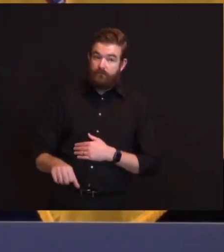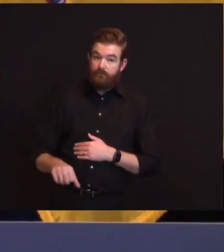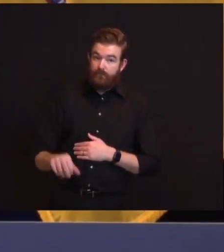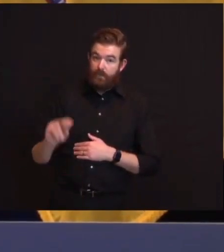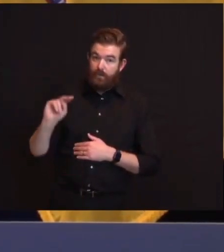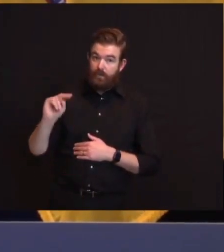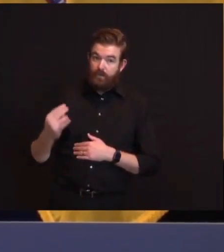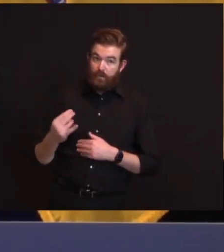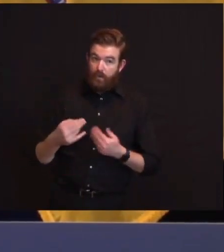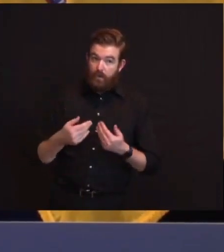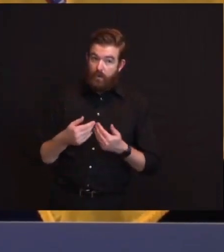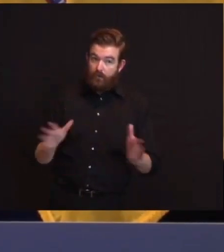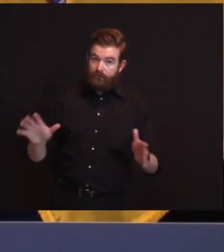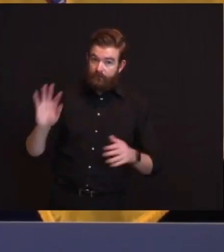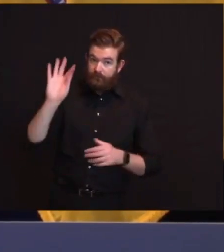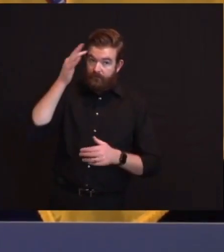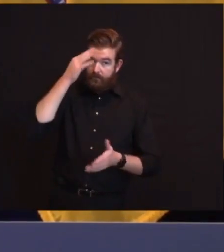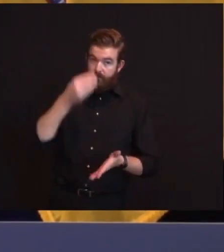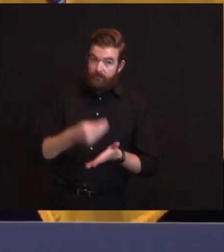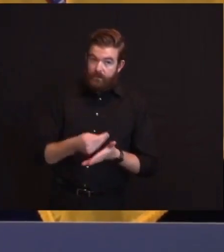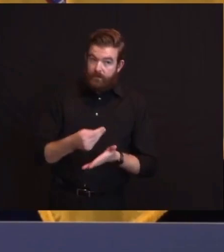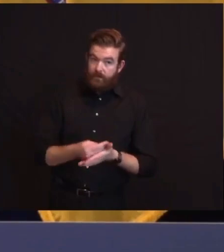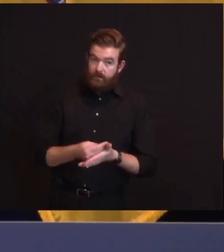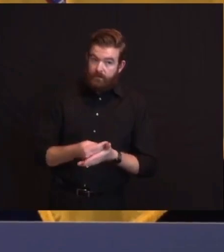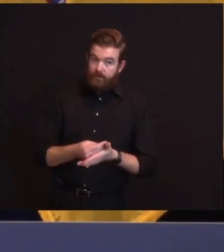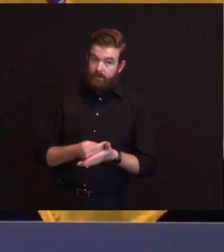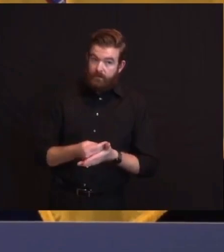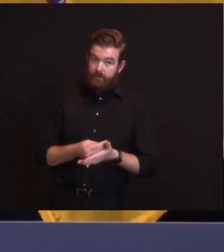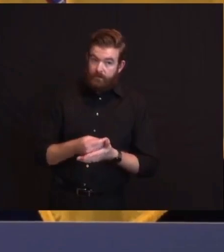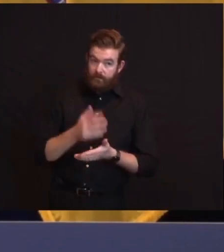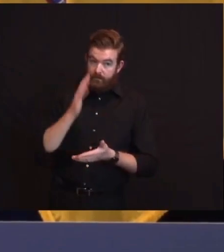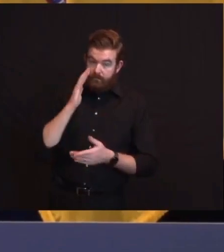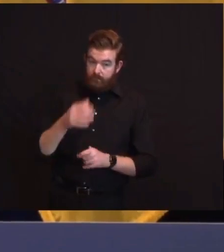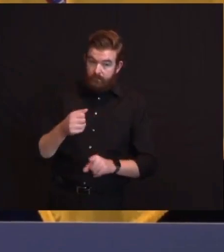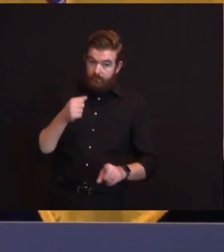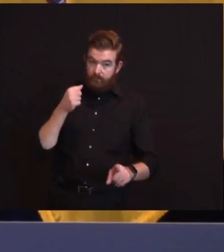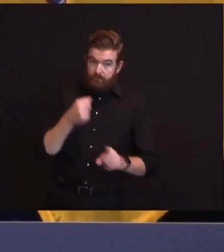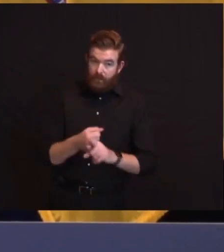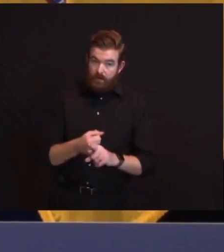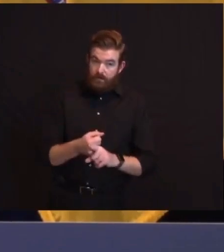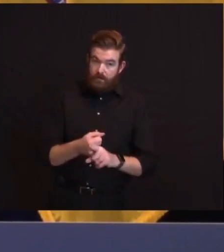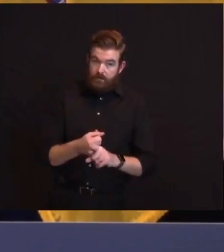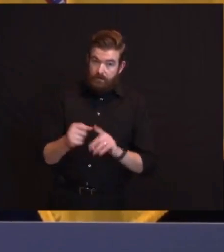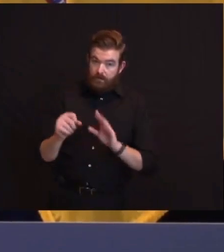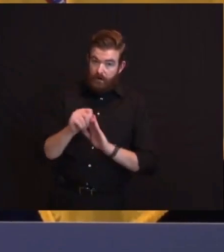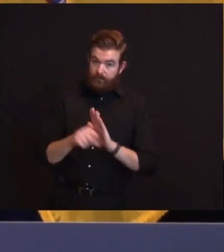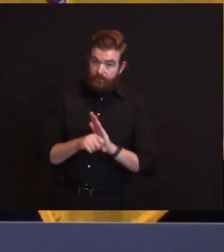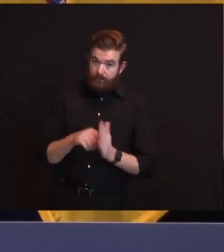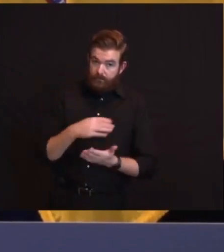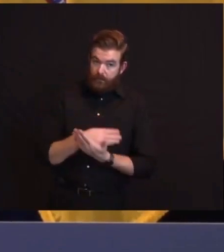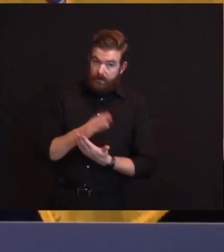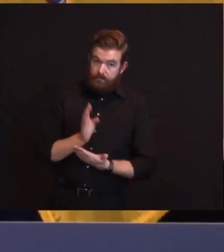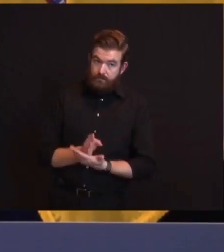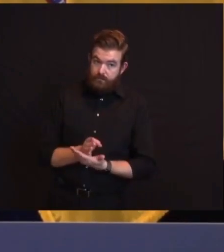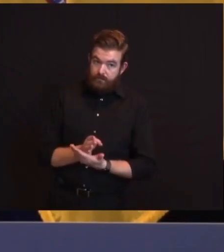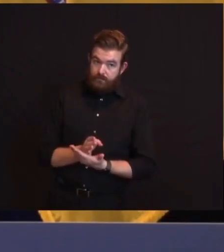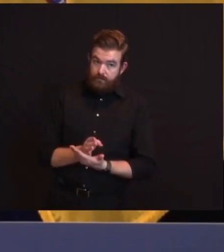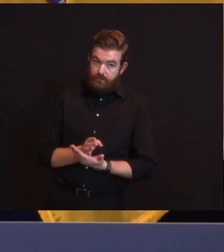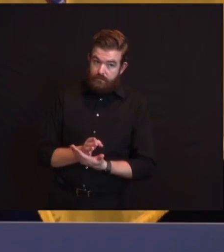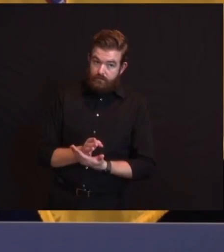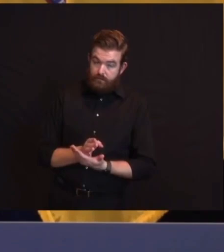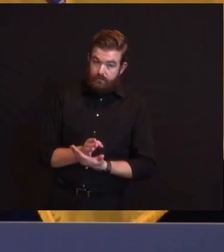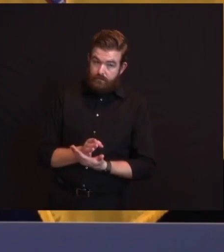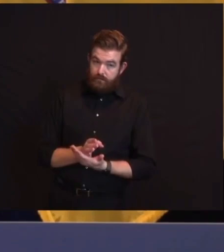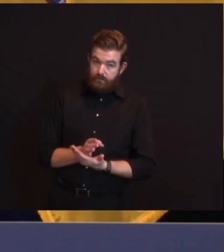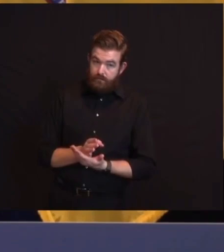subsidies, and what would the impact be on the state's budget and on residents? And following on that, how do you ensure that the state